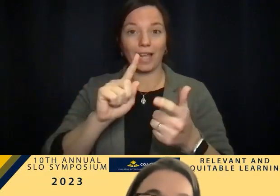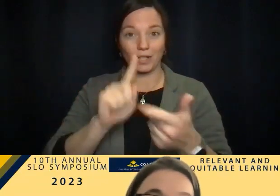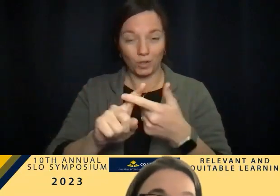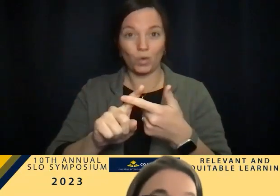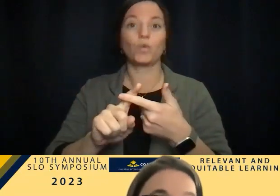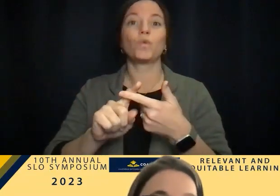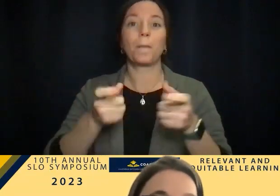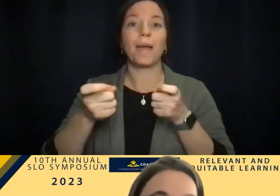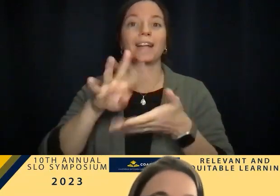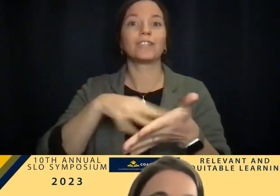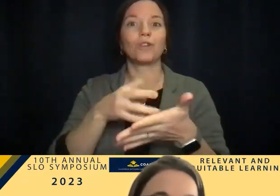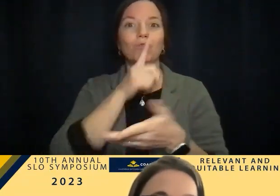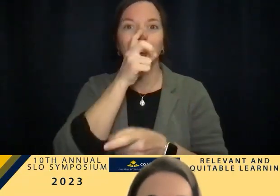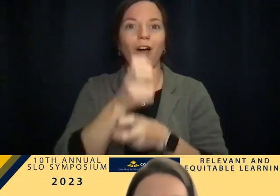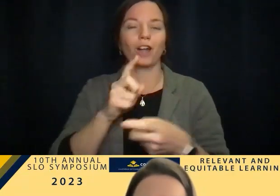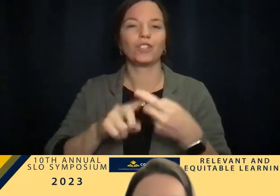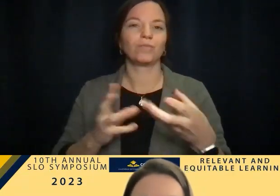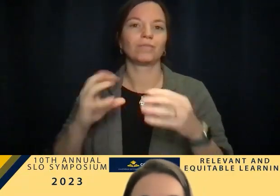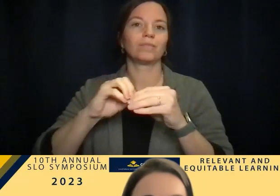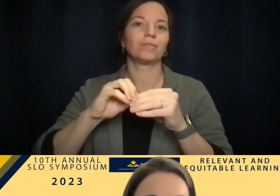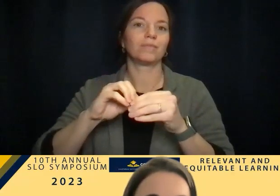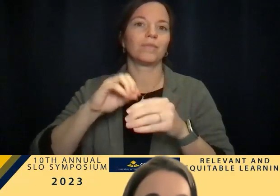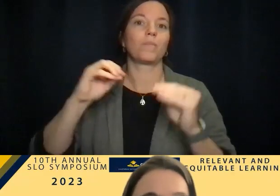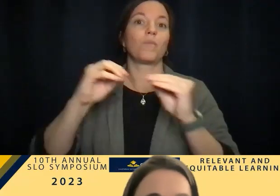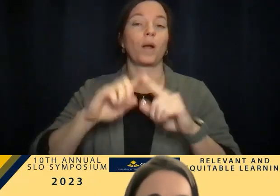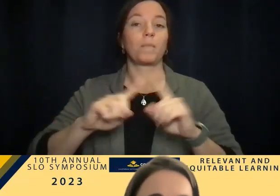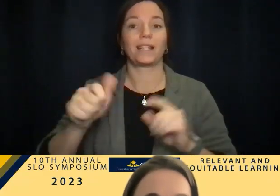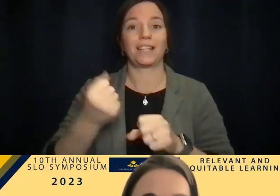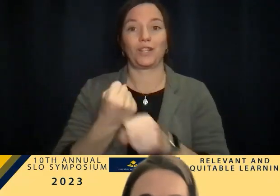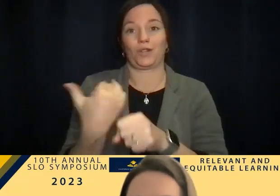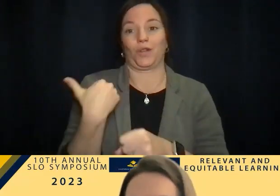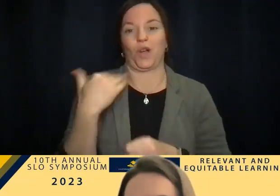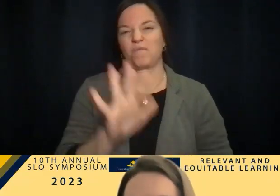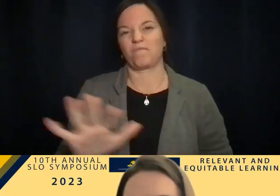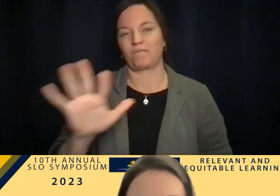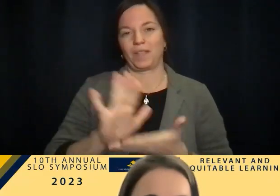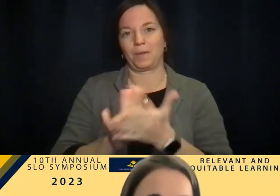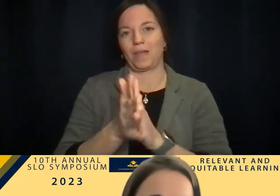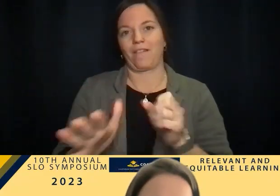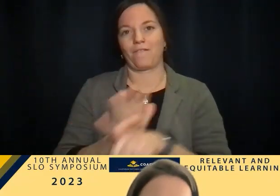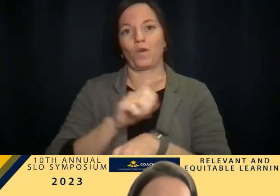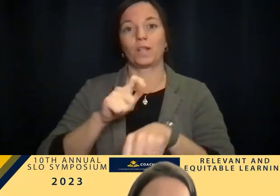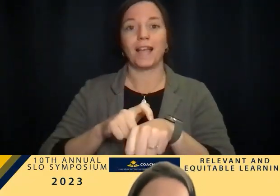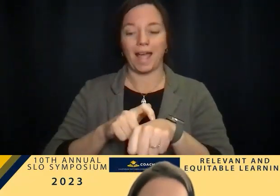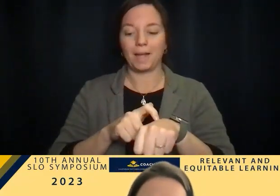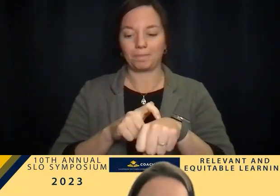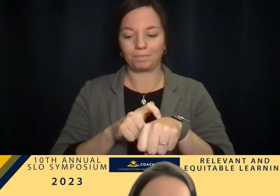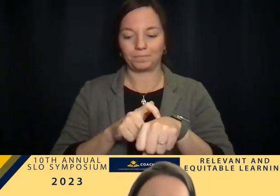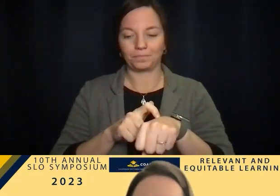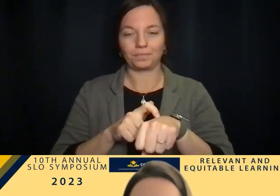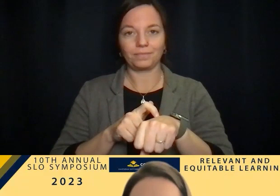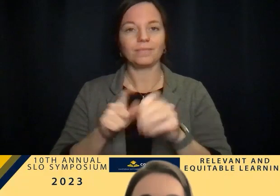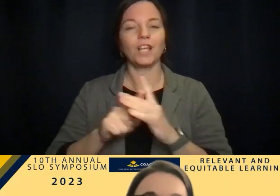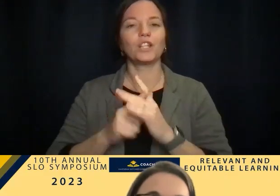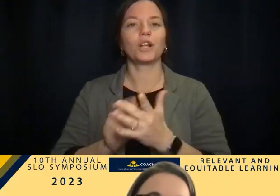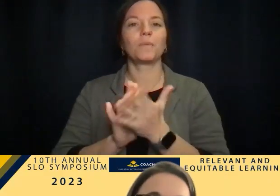it's really hard to do so. But then, you know, 10 years ago or around 10 years ago when he became full-time, he started getting